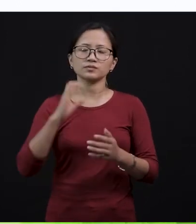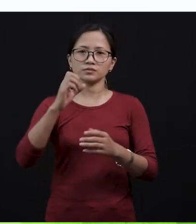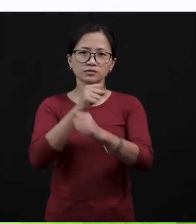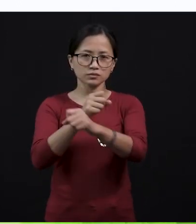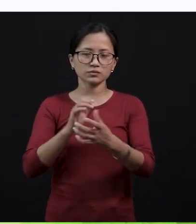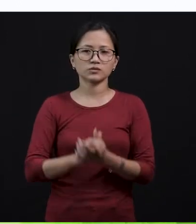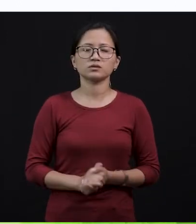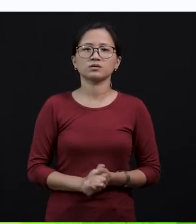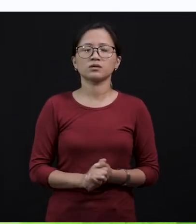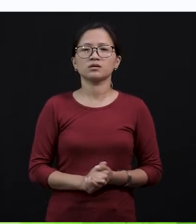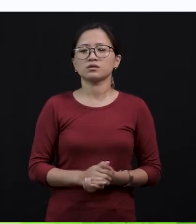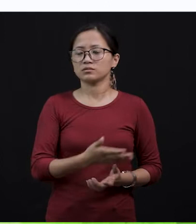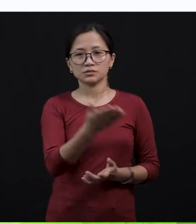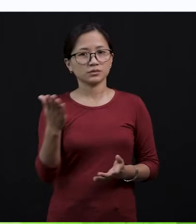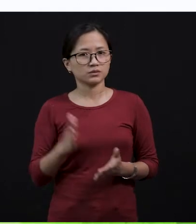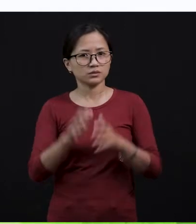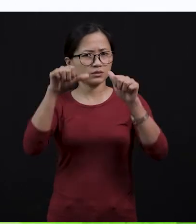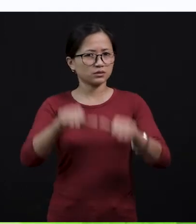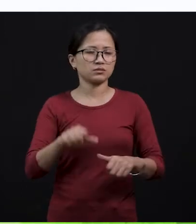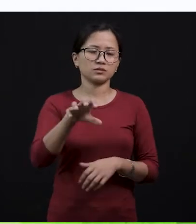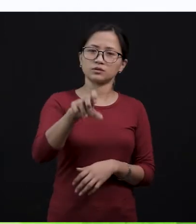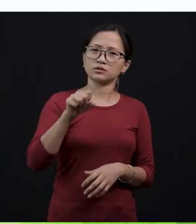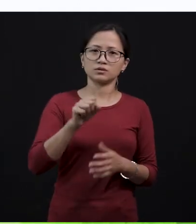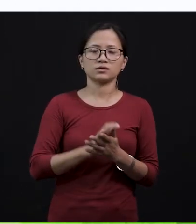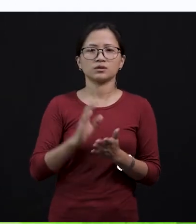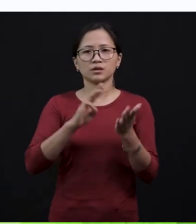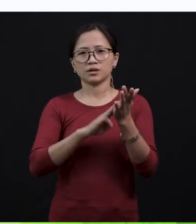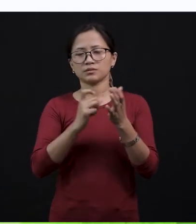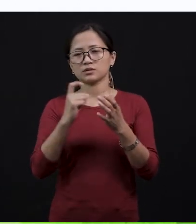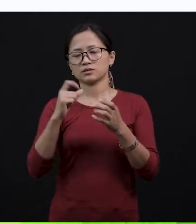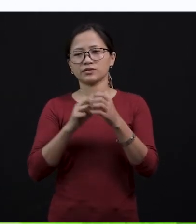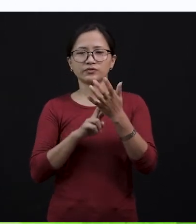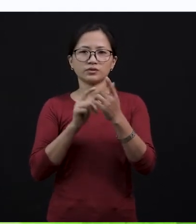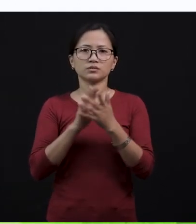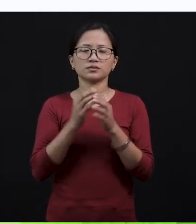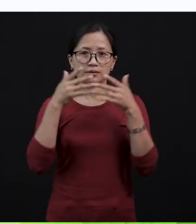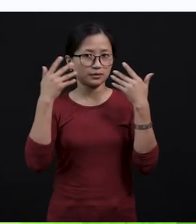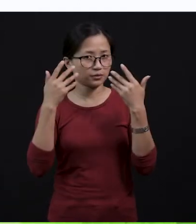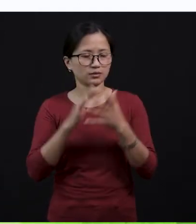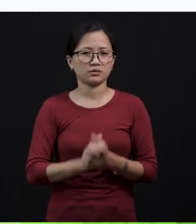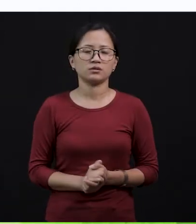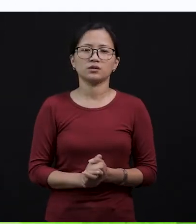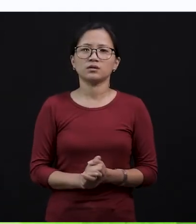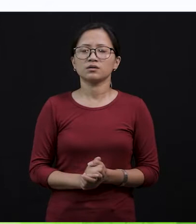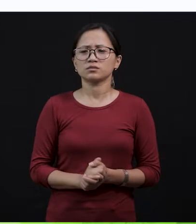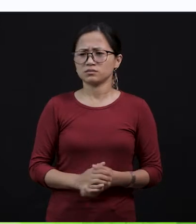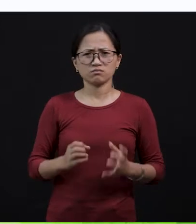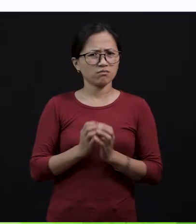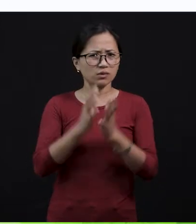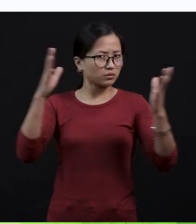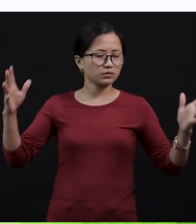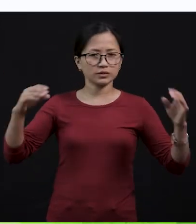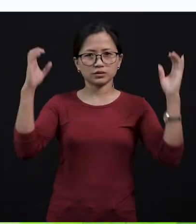very fast. And yet, they are not able to catch our Macavity. So what happened is that they are in great